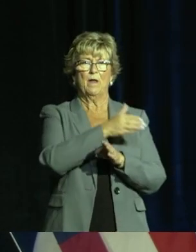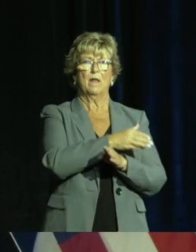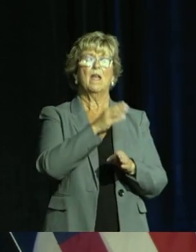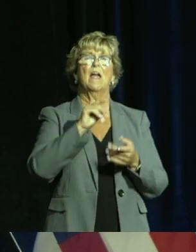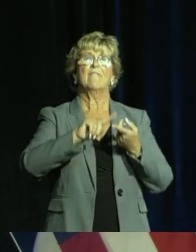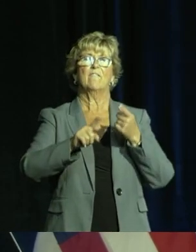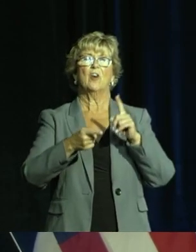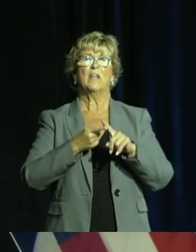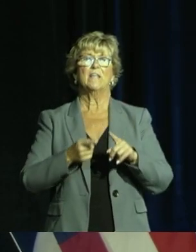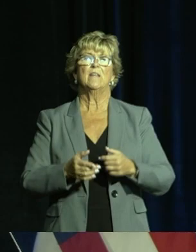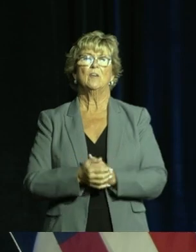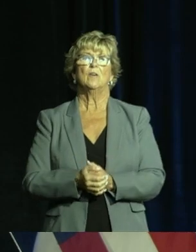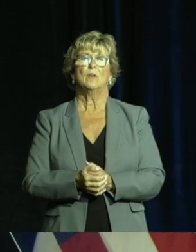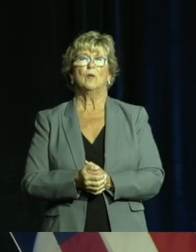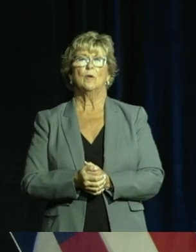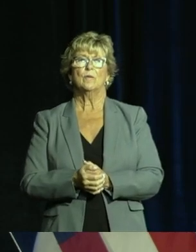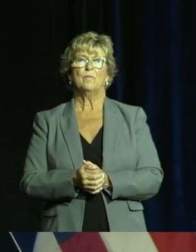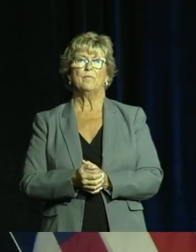friends.